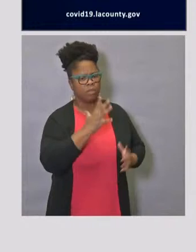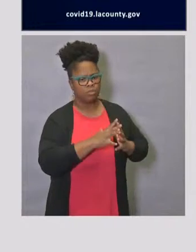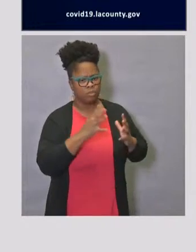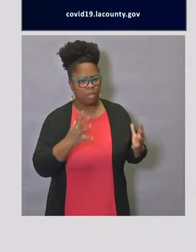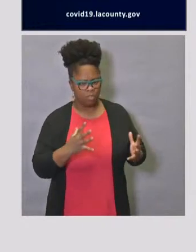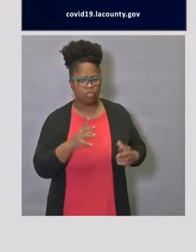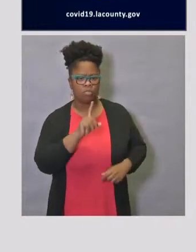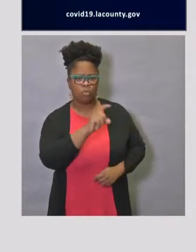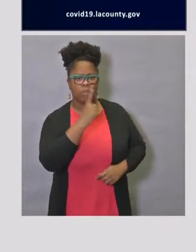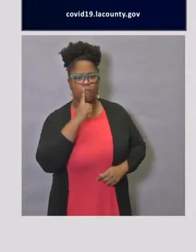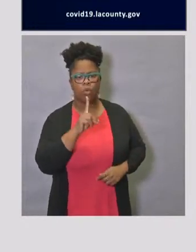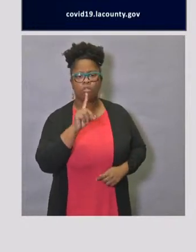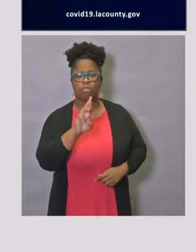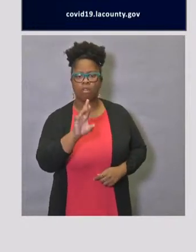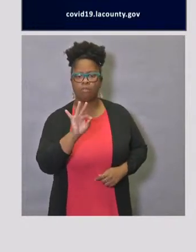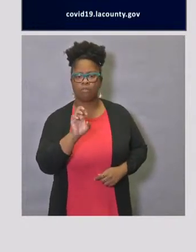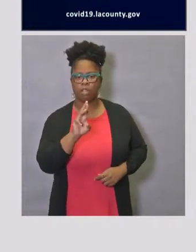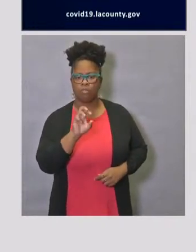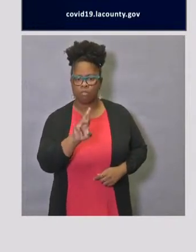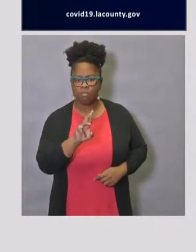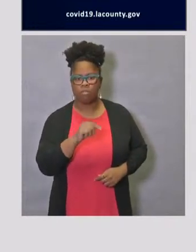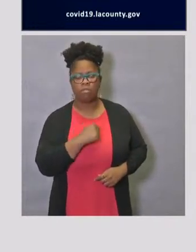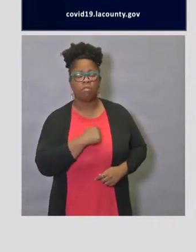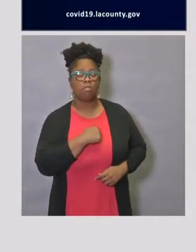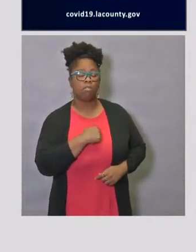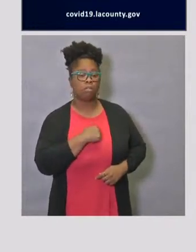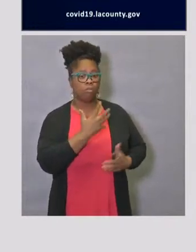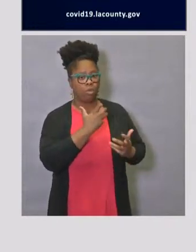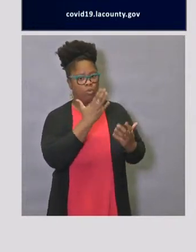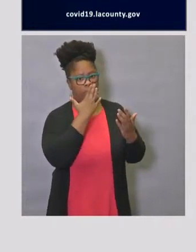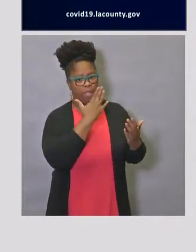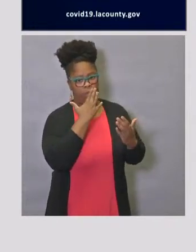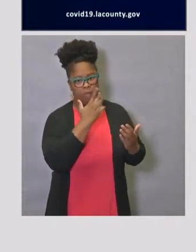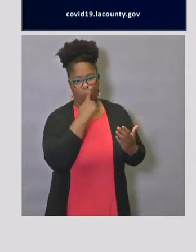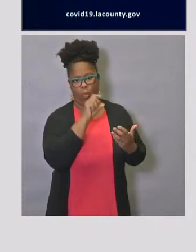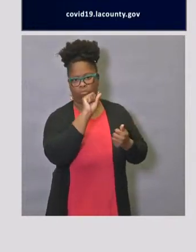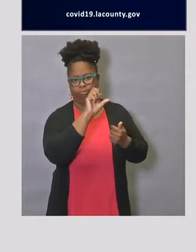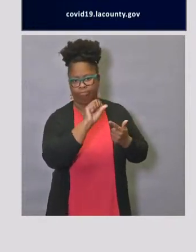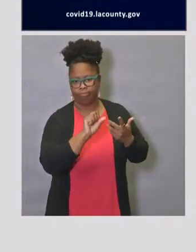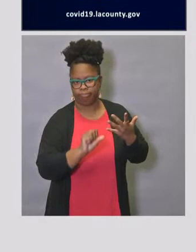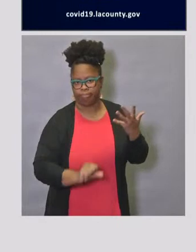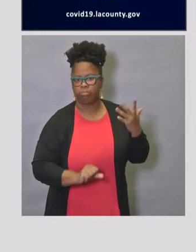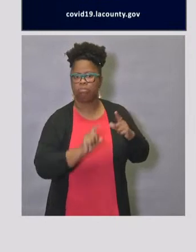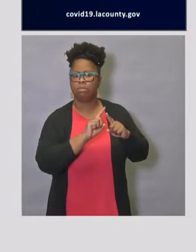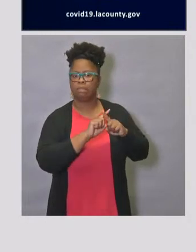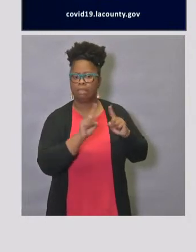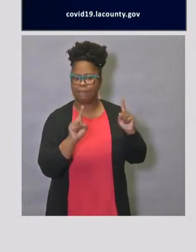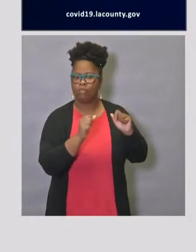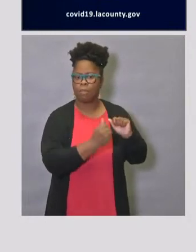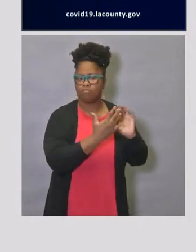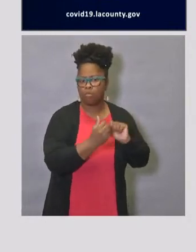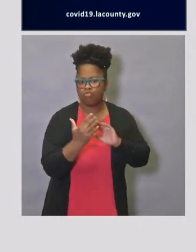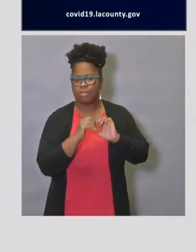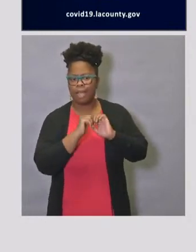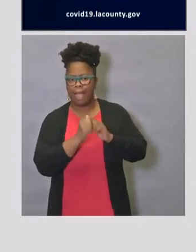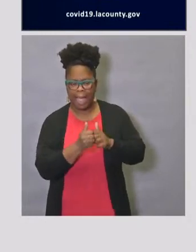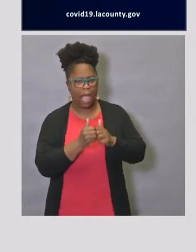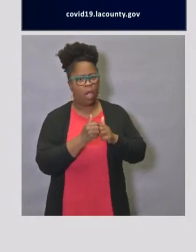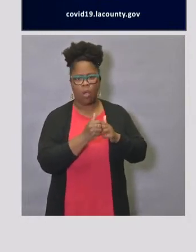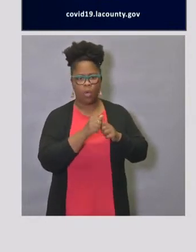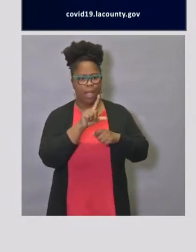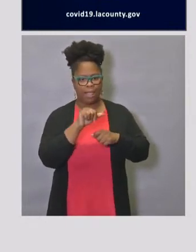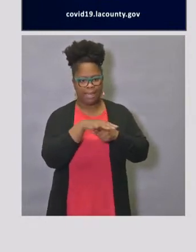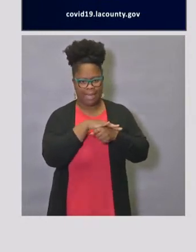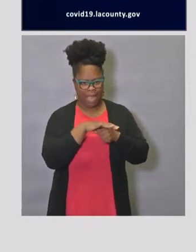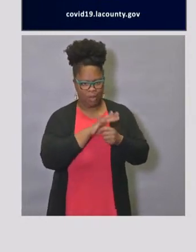This question is for Dr. Ferrer. I wanted to thank you for listing all the different ways that the county is reaching harder to reach people with the